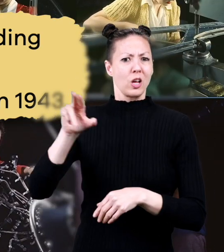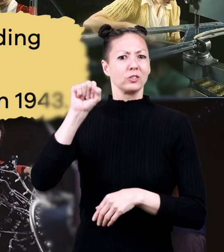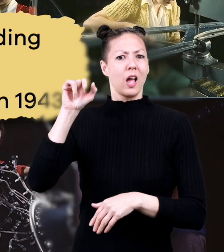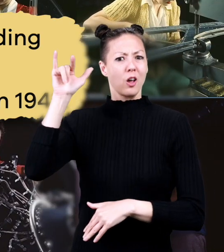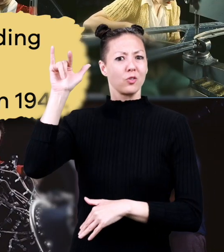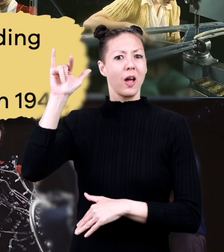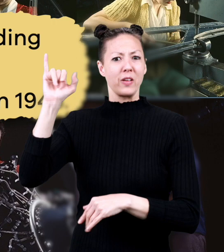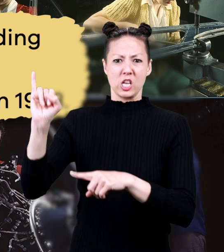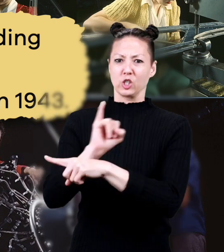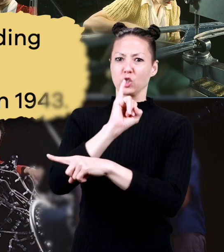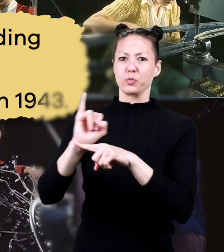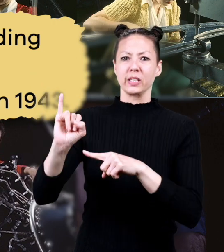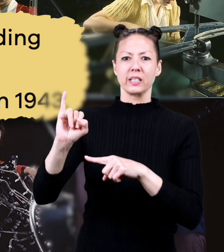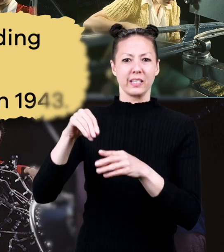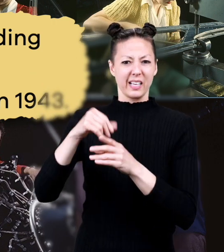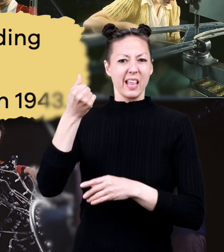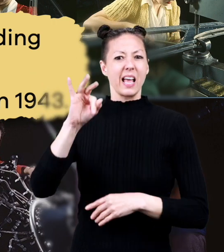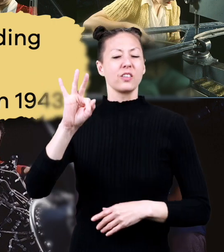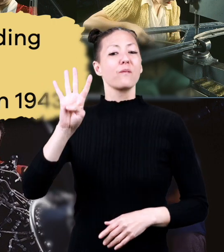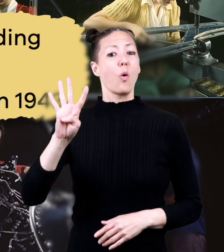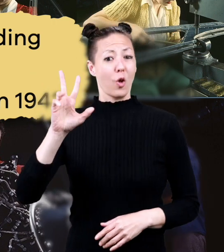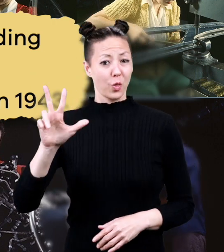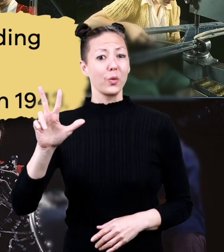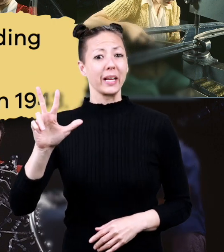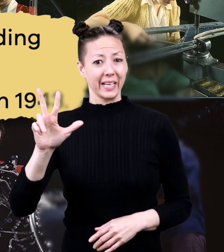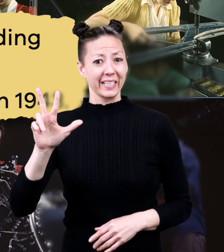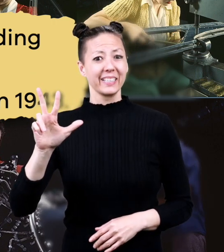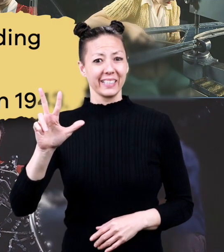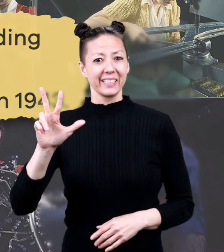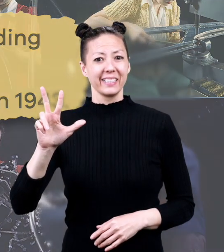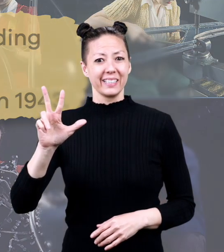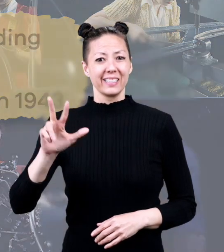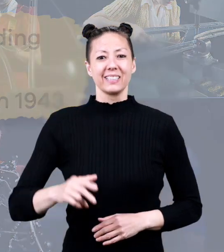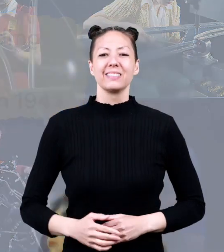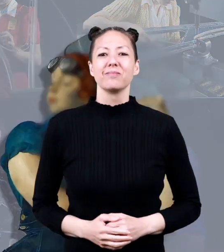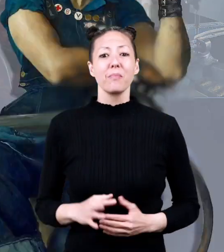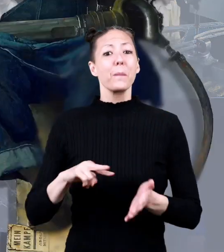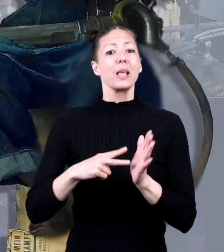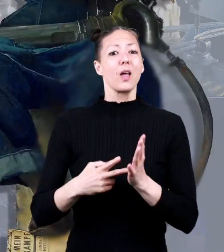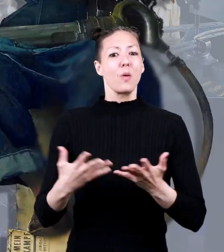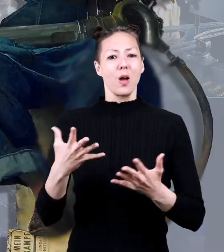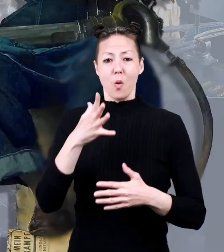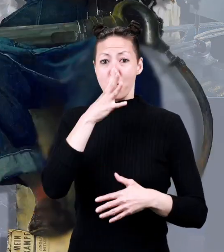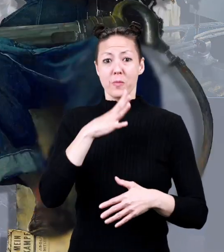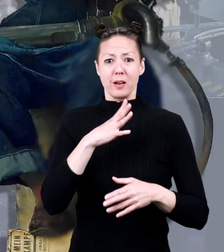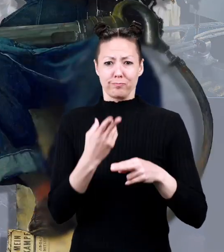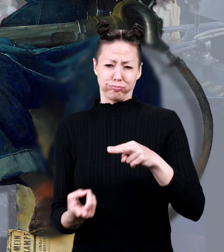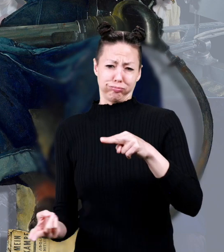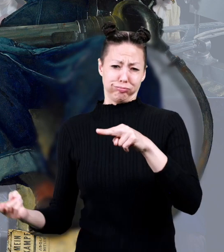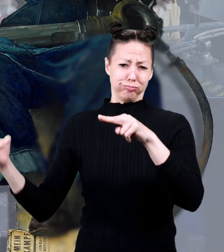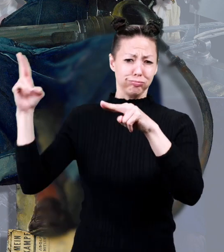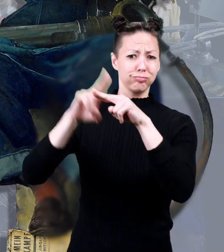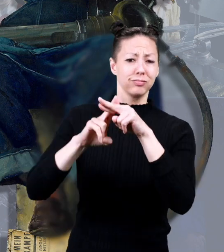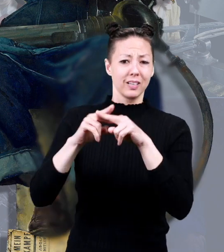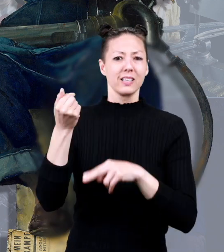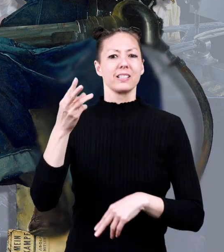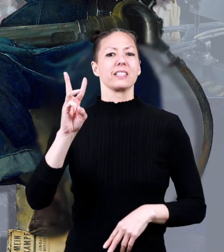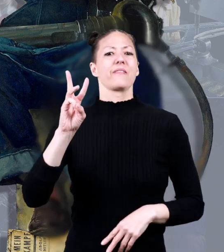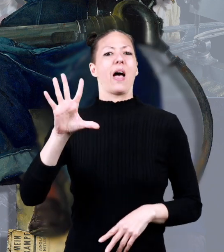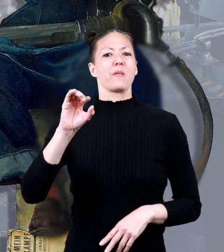worked in the U.S. aircraft industry in 1943. This means that women made